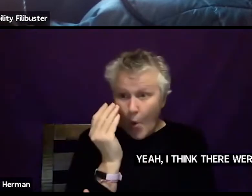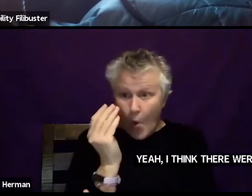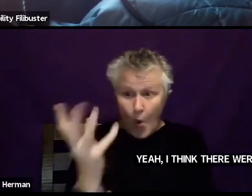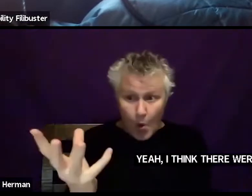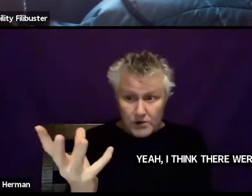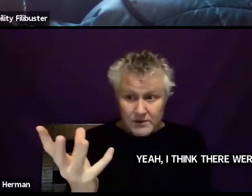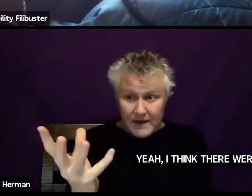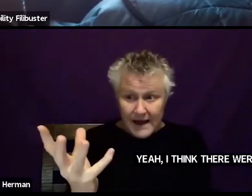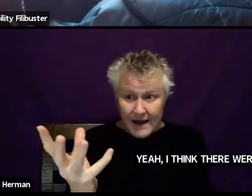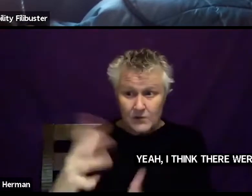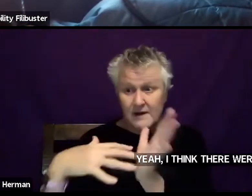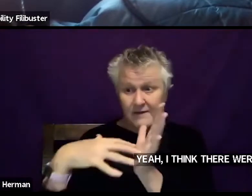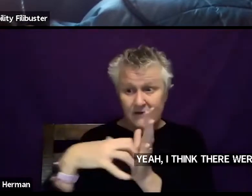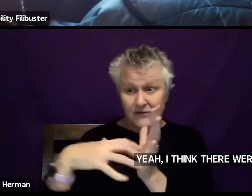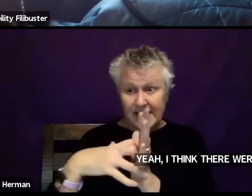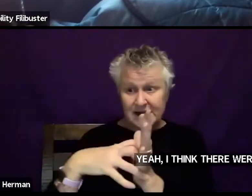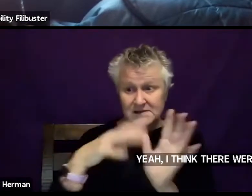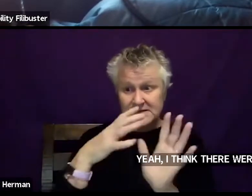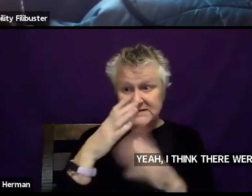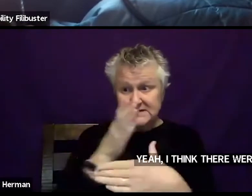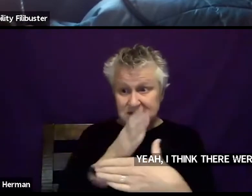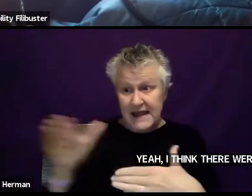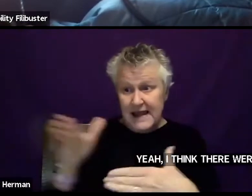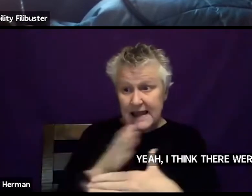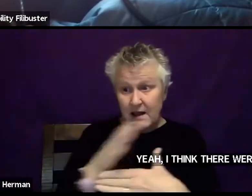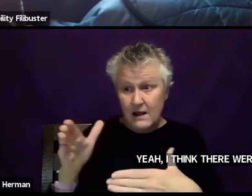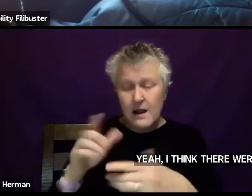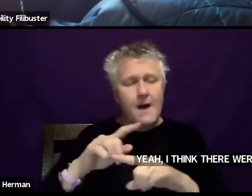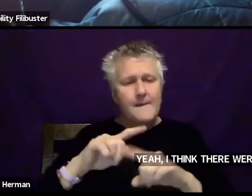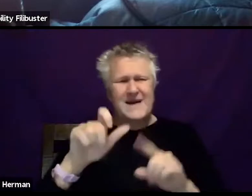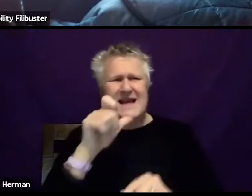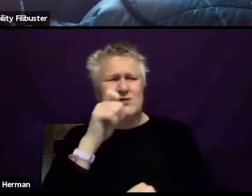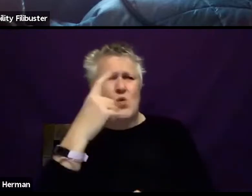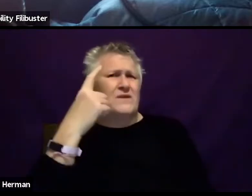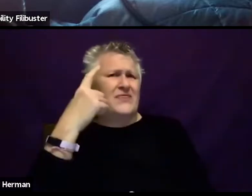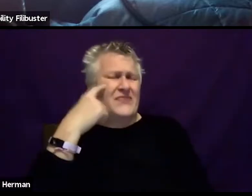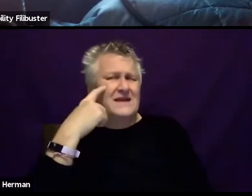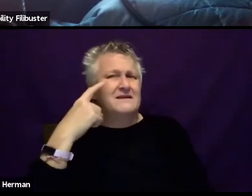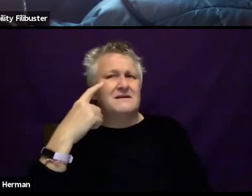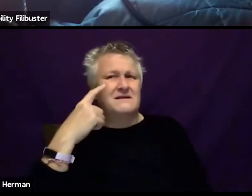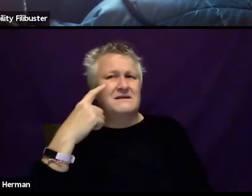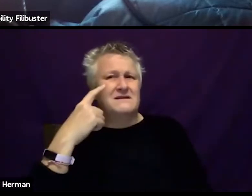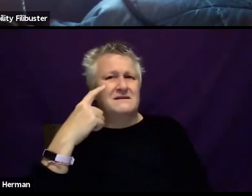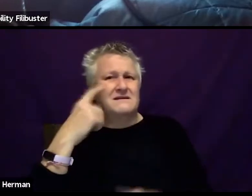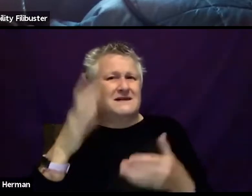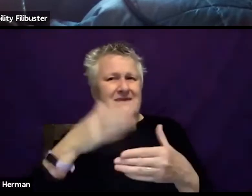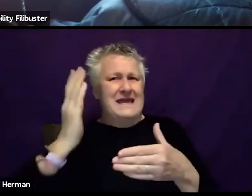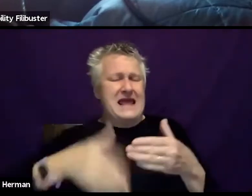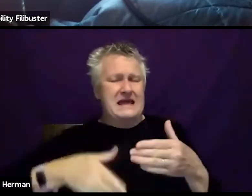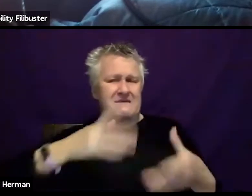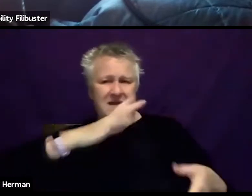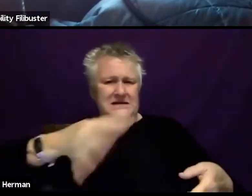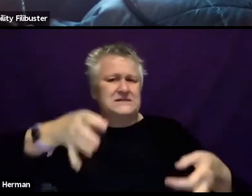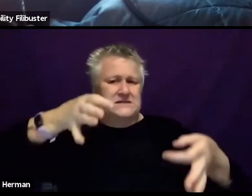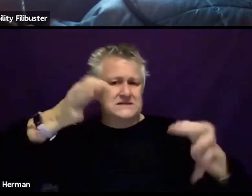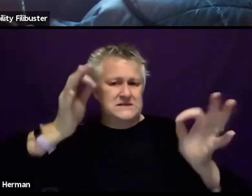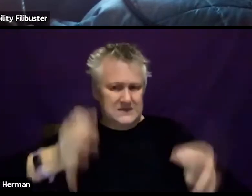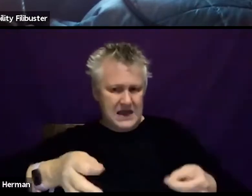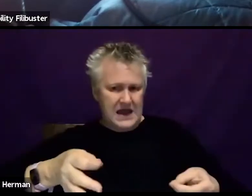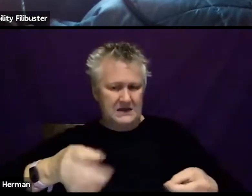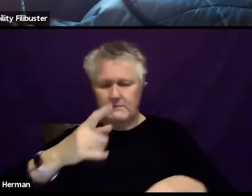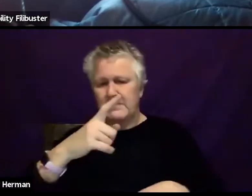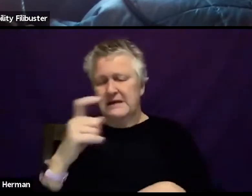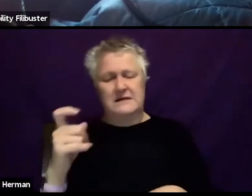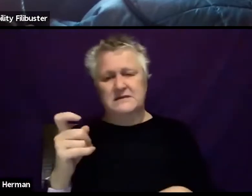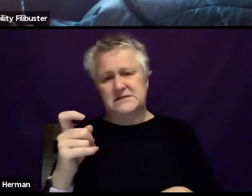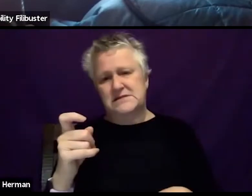like I don't think in the end the decisions were made because there were not necessarily points reached